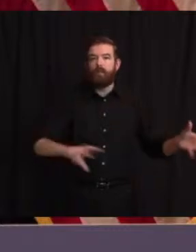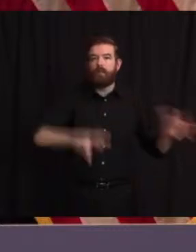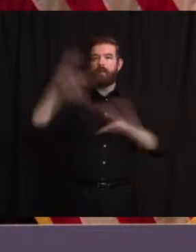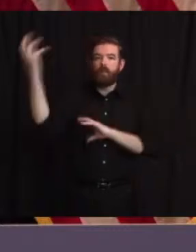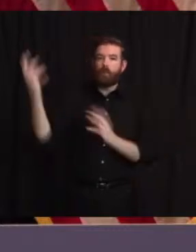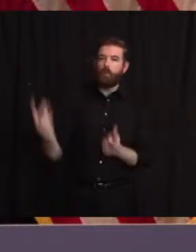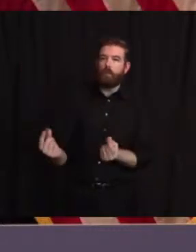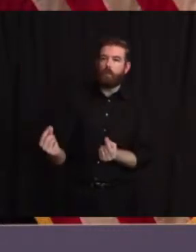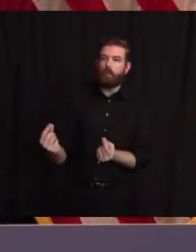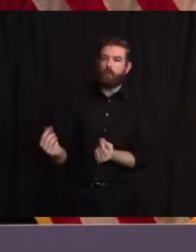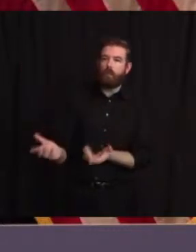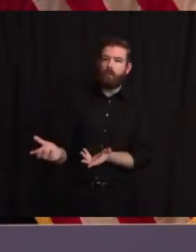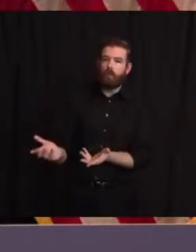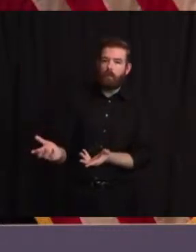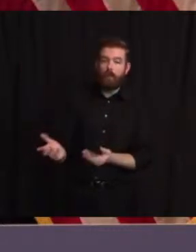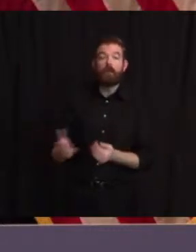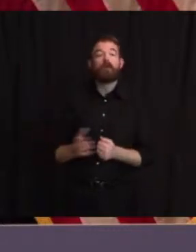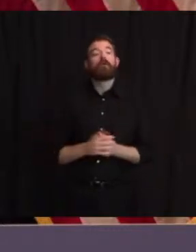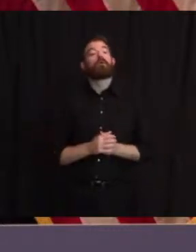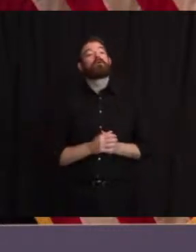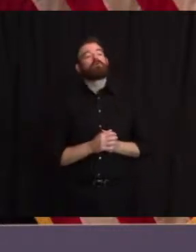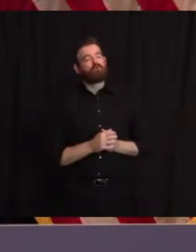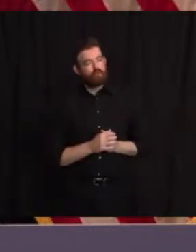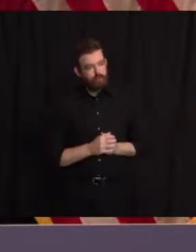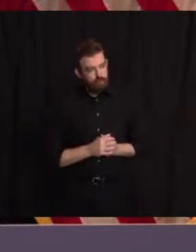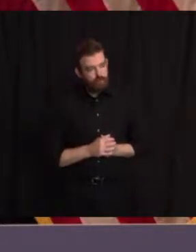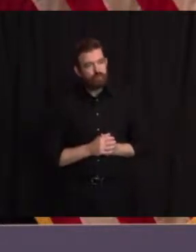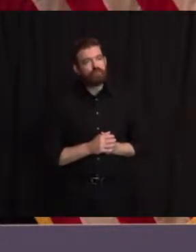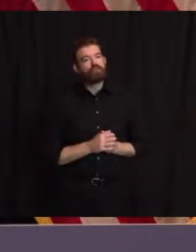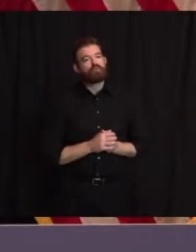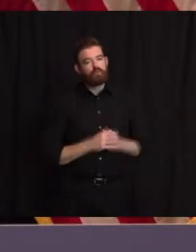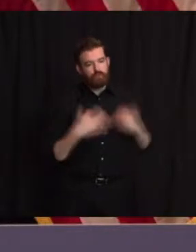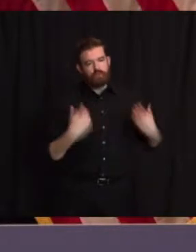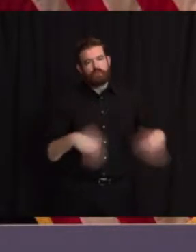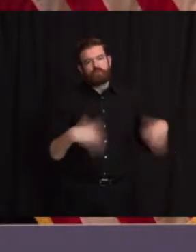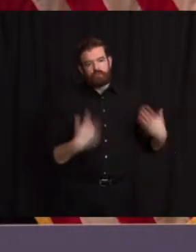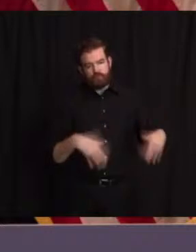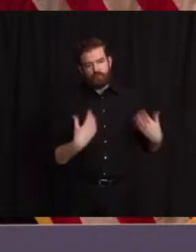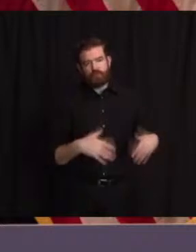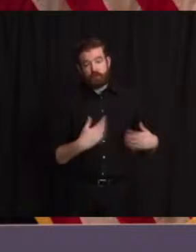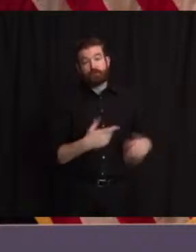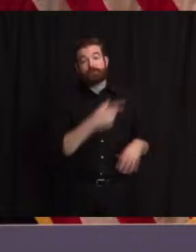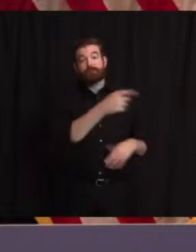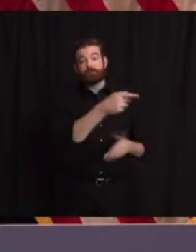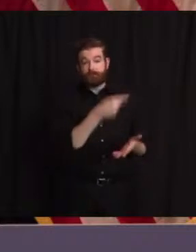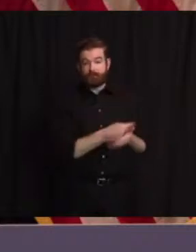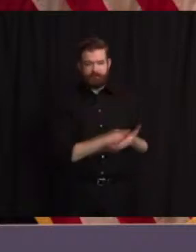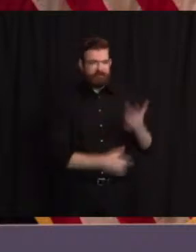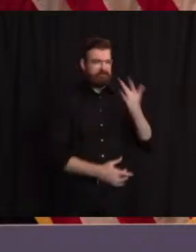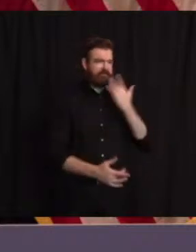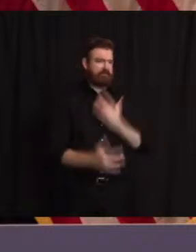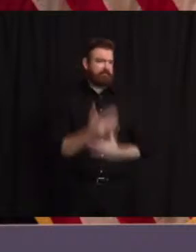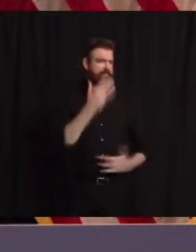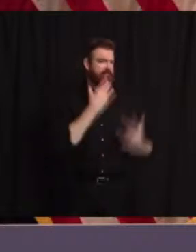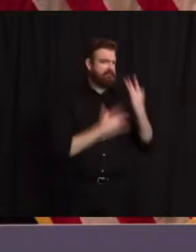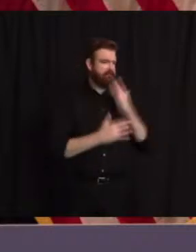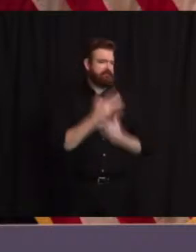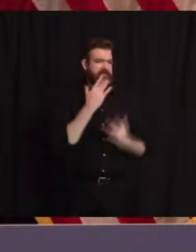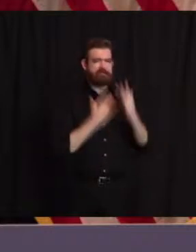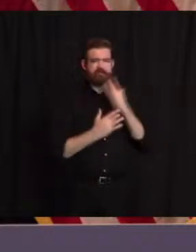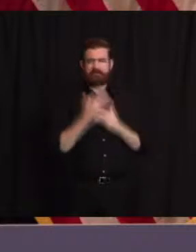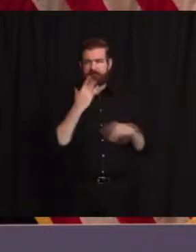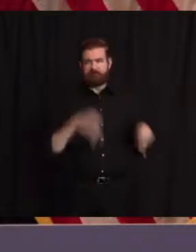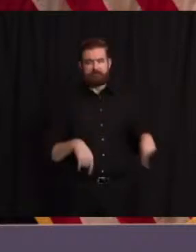likely it will be for New Jersey to provide some sort of financial assistance for undocumented immigrants who file state income taxes, which is